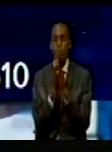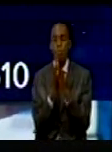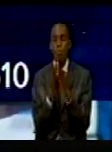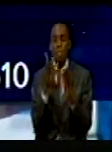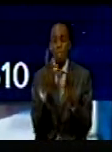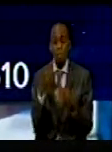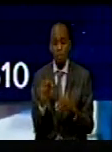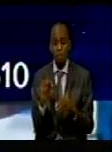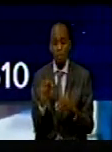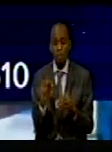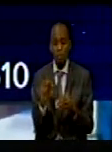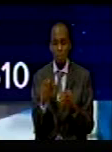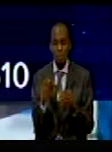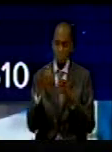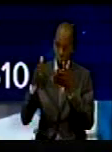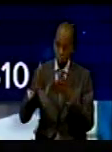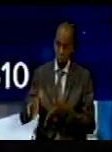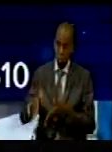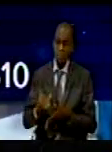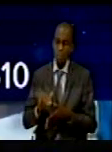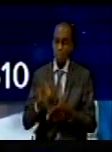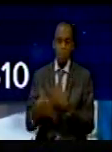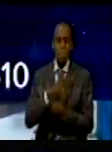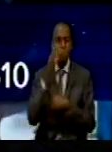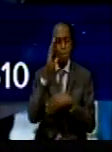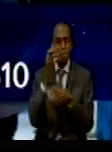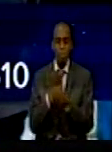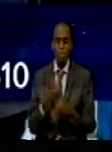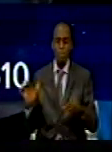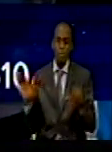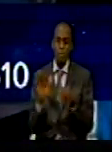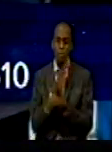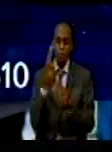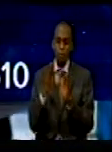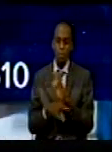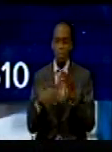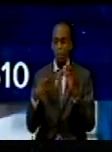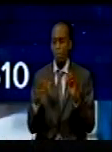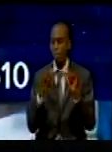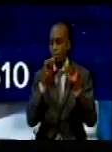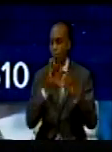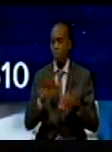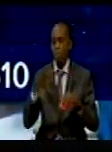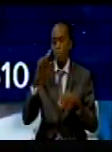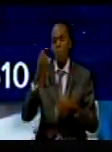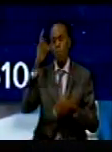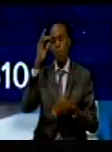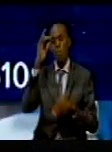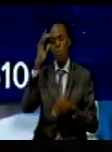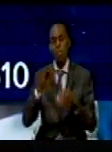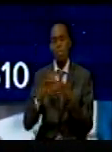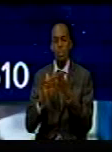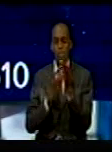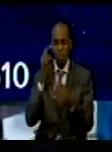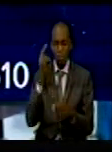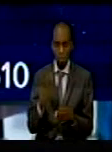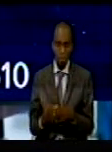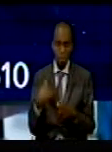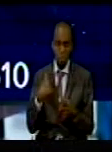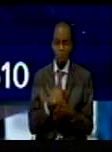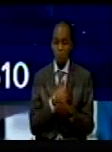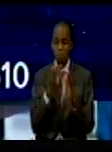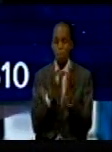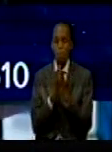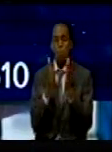program will receive the fullness of the blessing of the Lord. In Jesus' name we pray. Let's pray for our Father and the